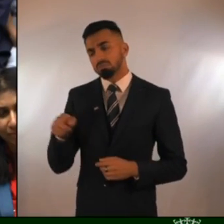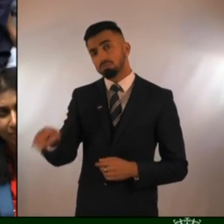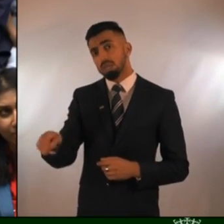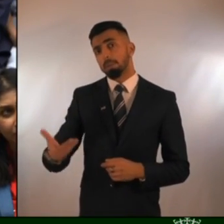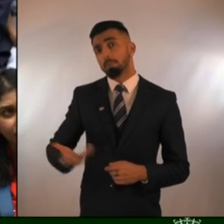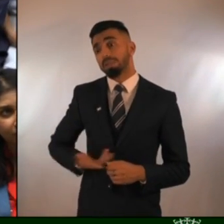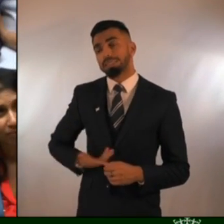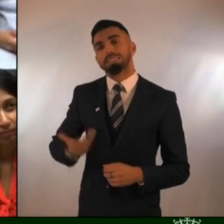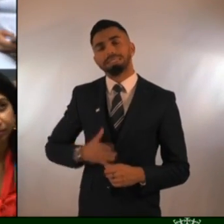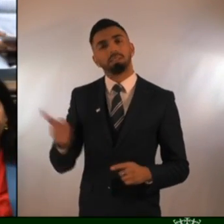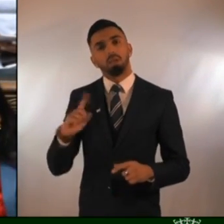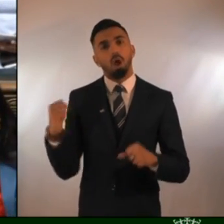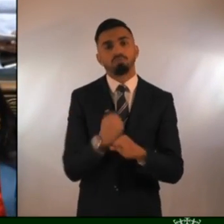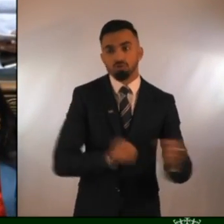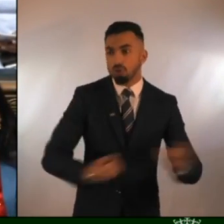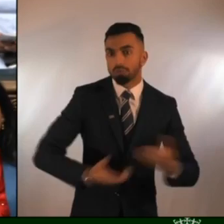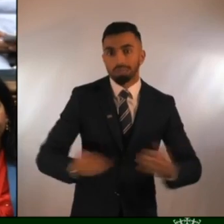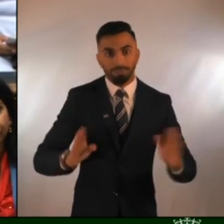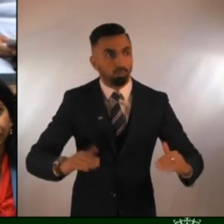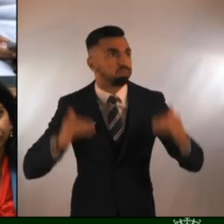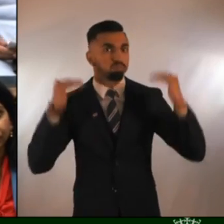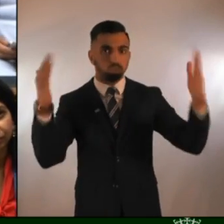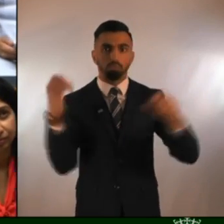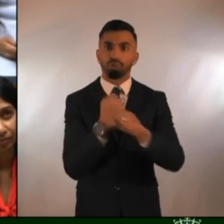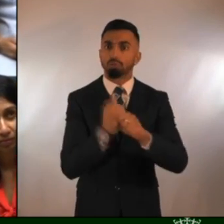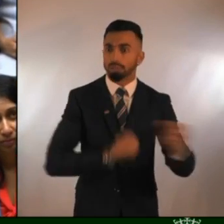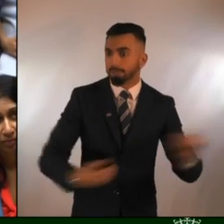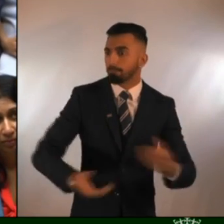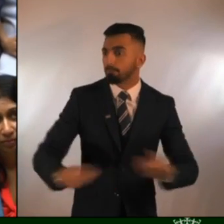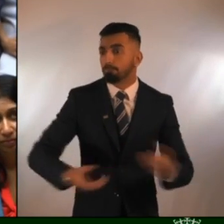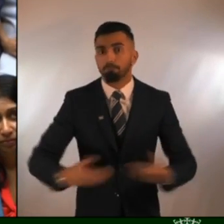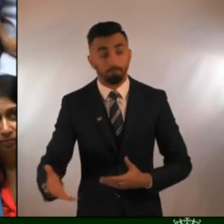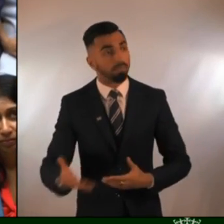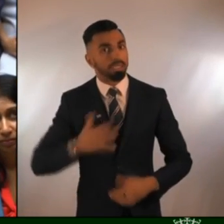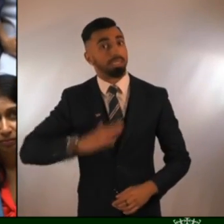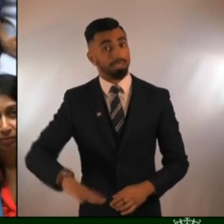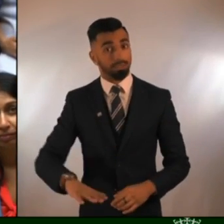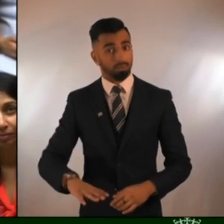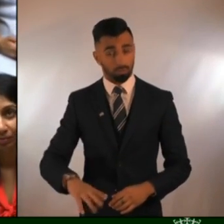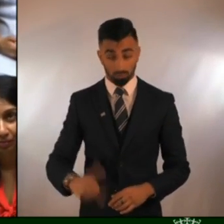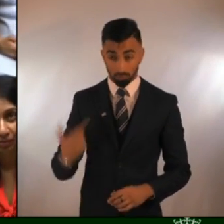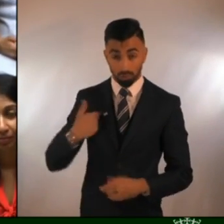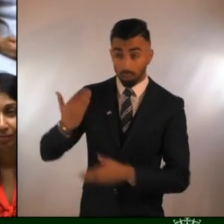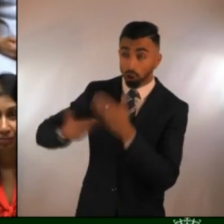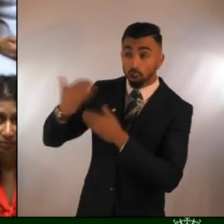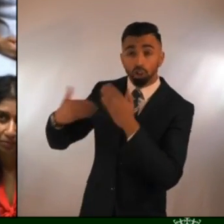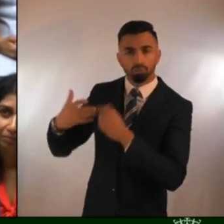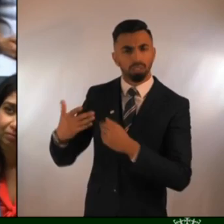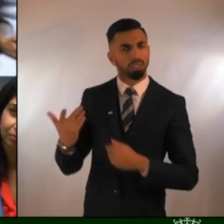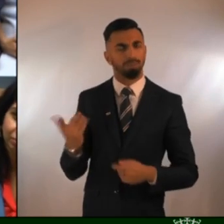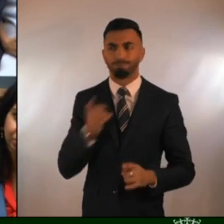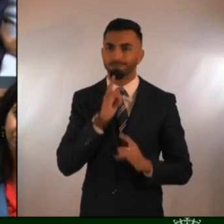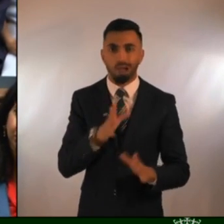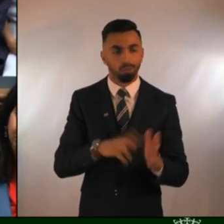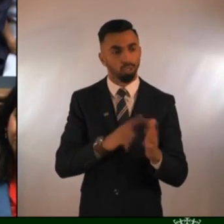invest now in the technologies of the future. We are a country of Newton, Hodgkin and Turing. Ours is a